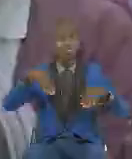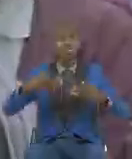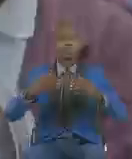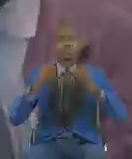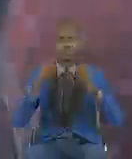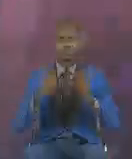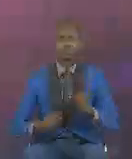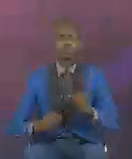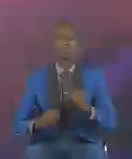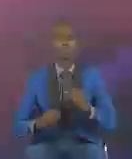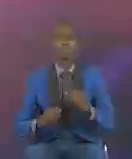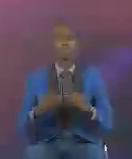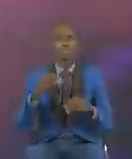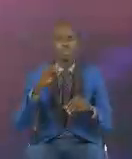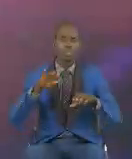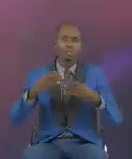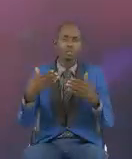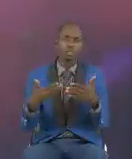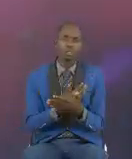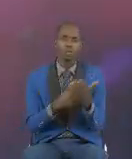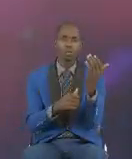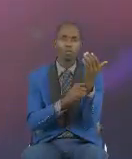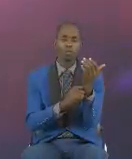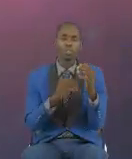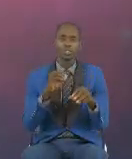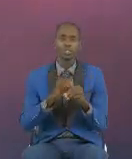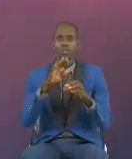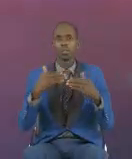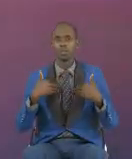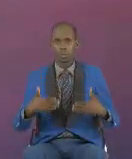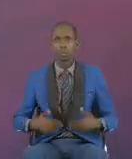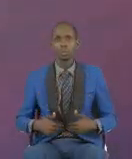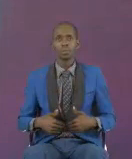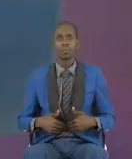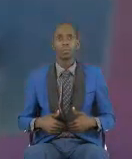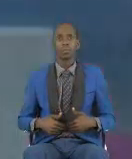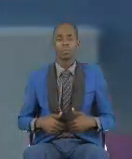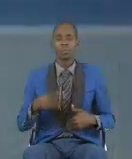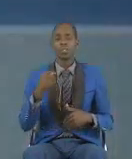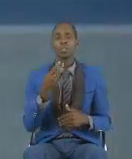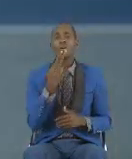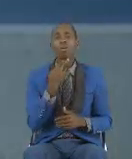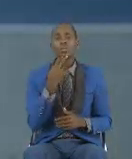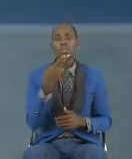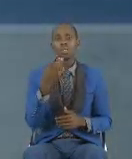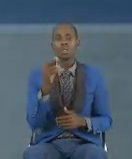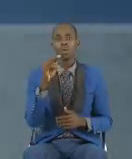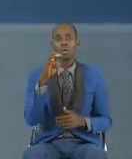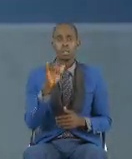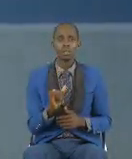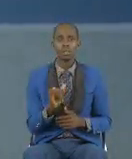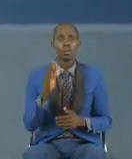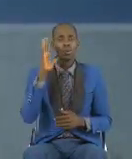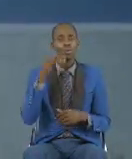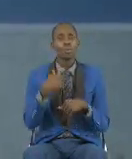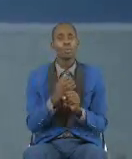new flesh in your body. The honey will make your